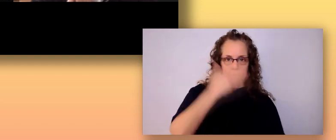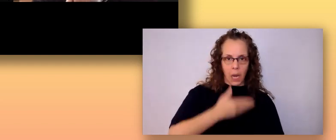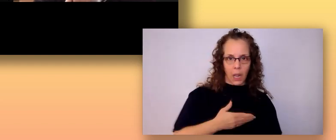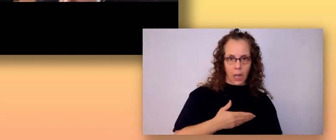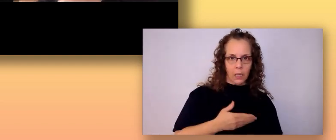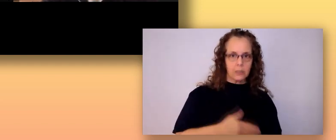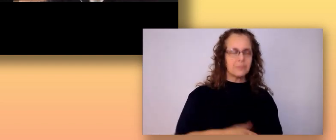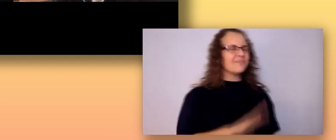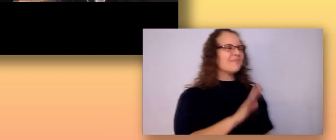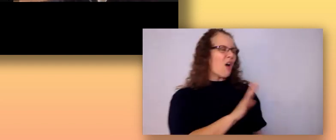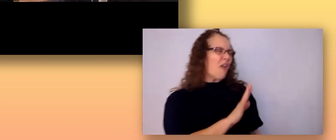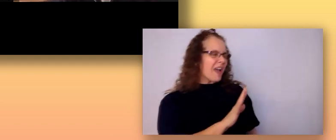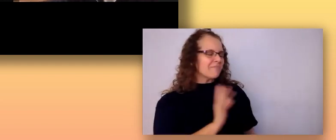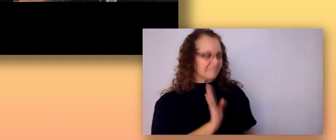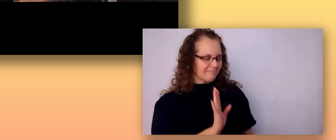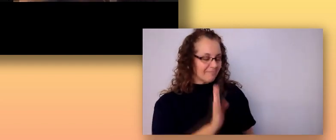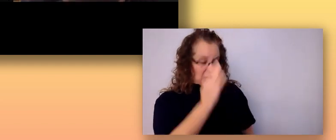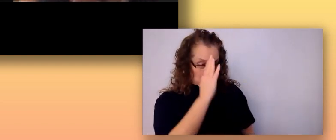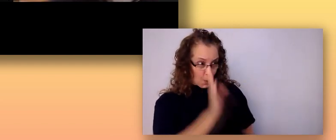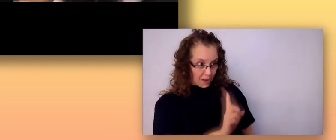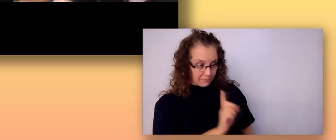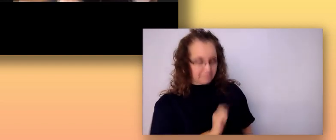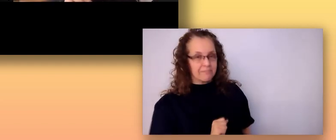right, yeah, boy. You know what?